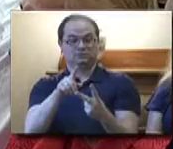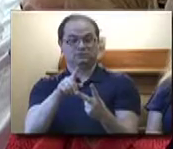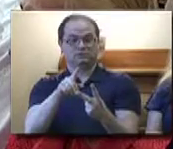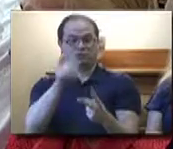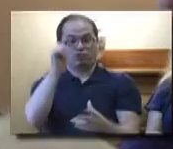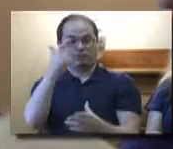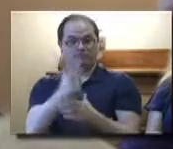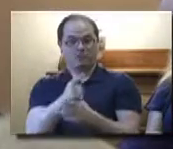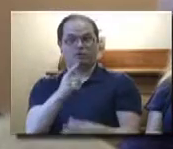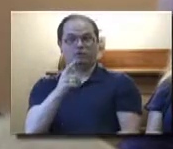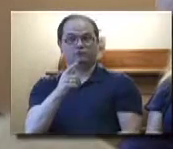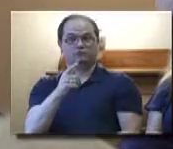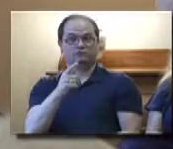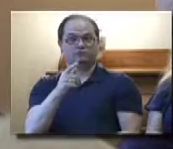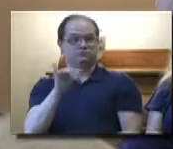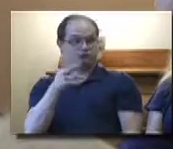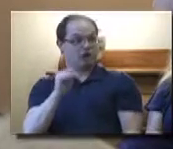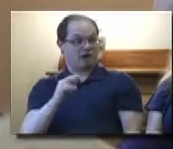life of